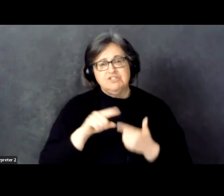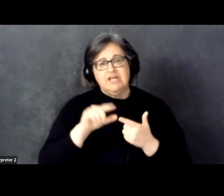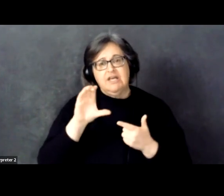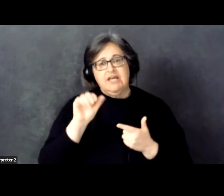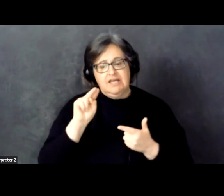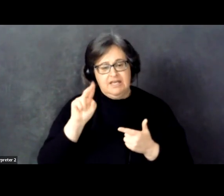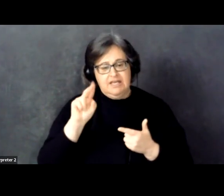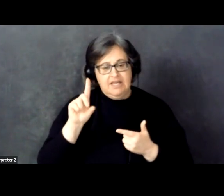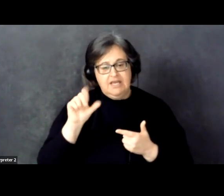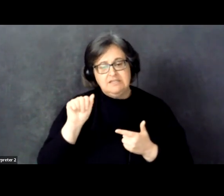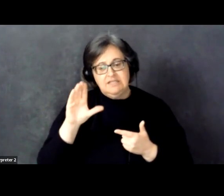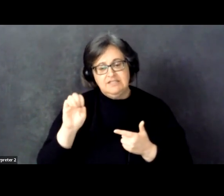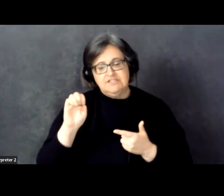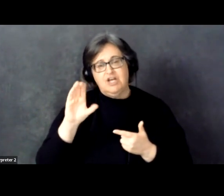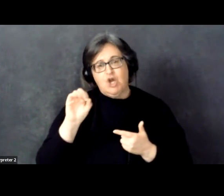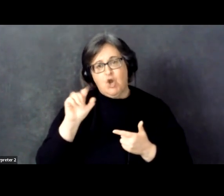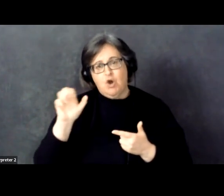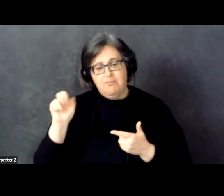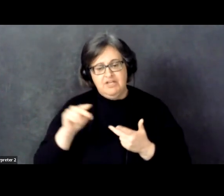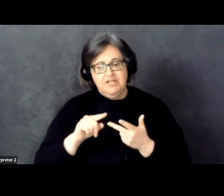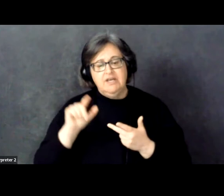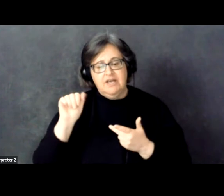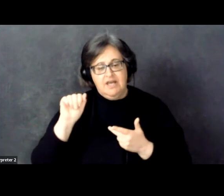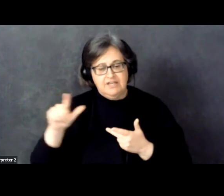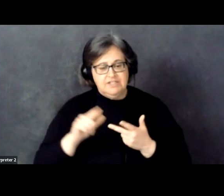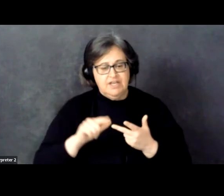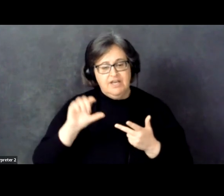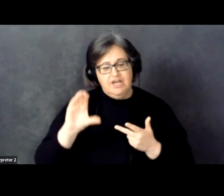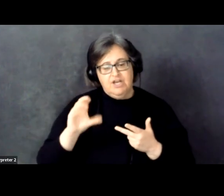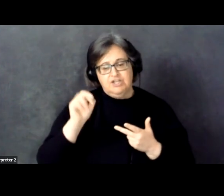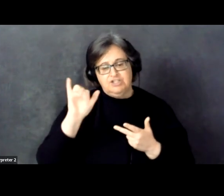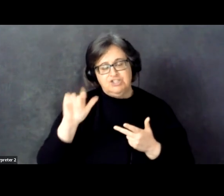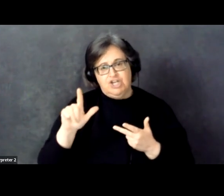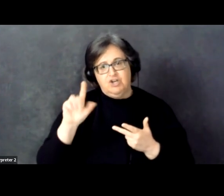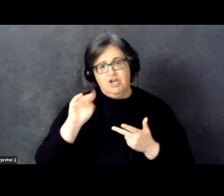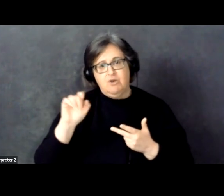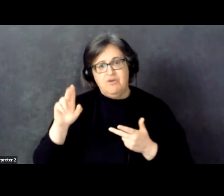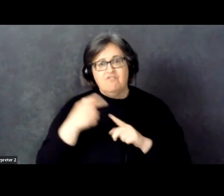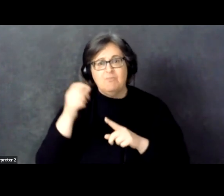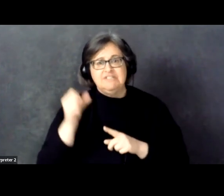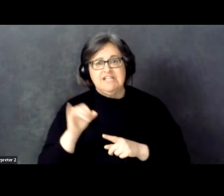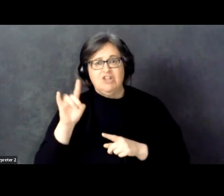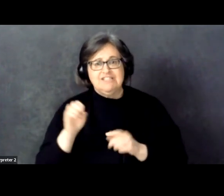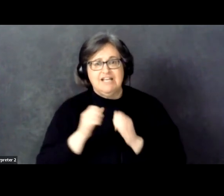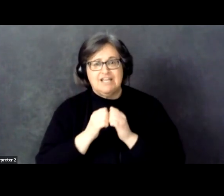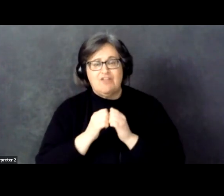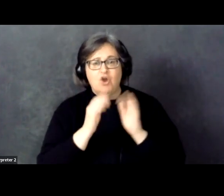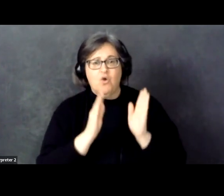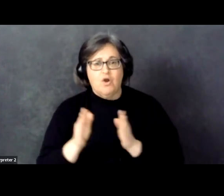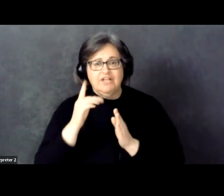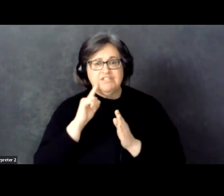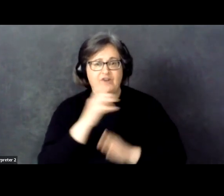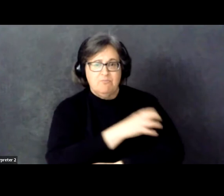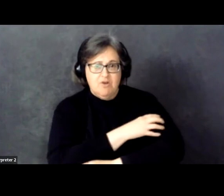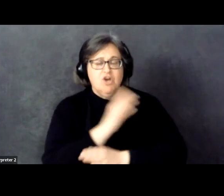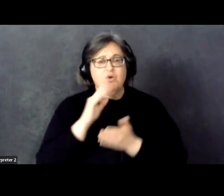Living, and Cheryl Miller from STOP, Southside Together Organizing for Power, who will discuss CESSA across